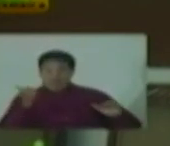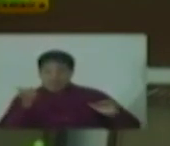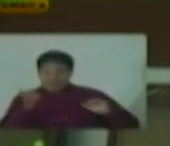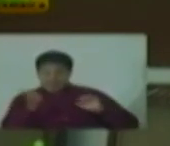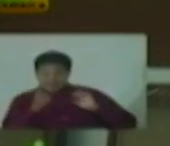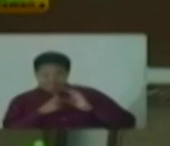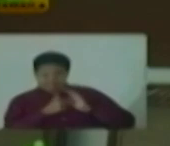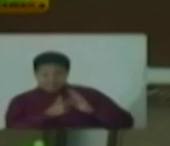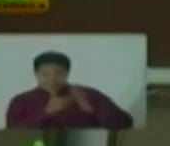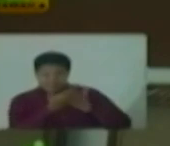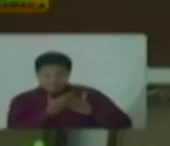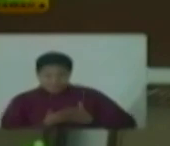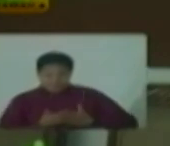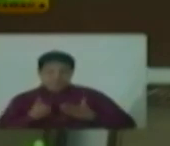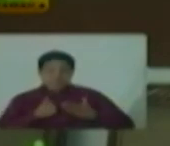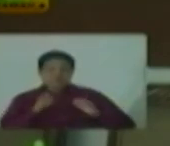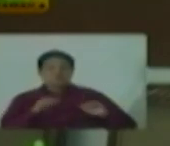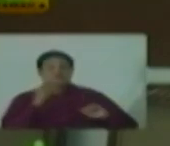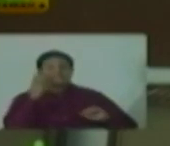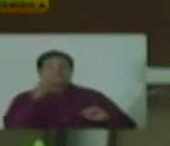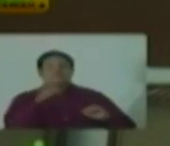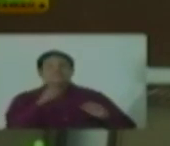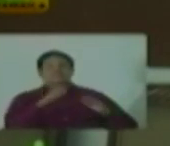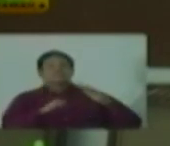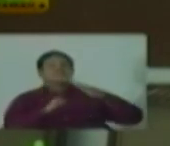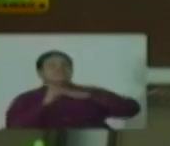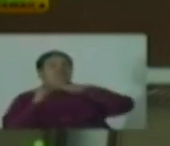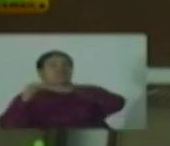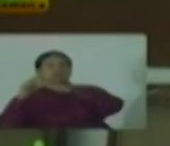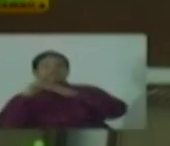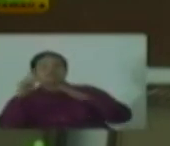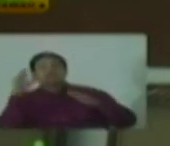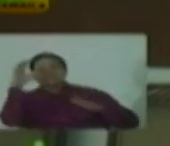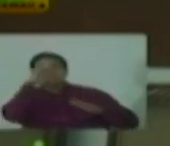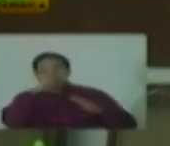we could very well see that these deadlines are missed once again.